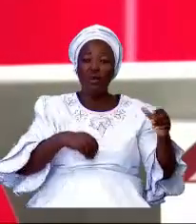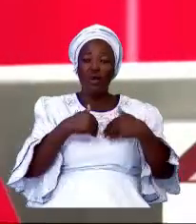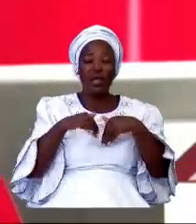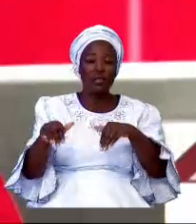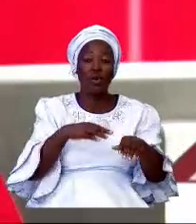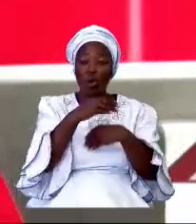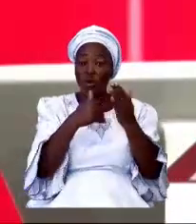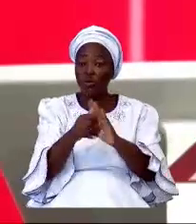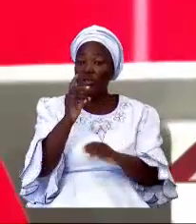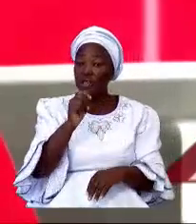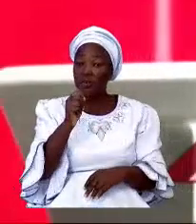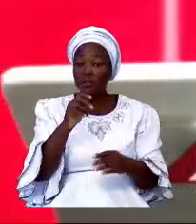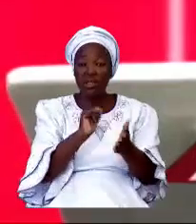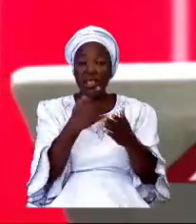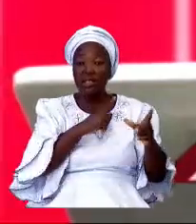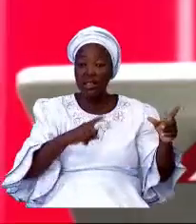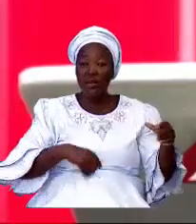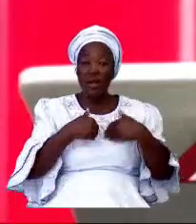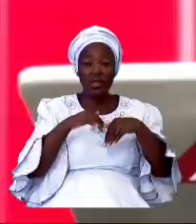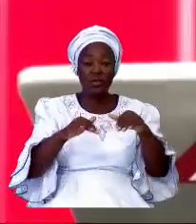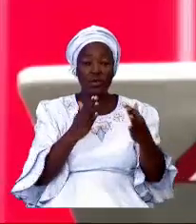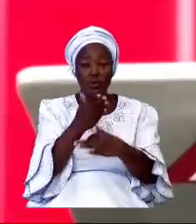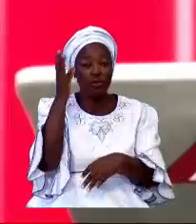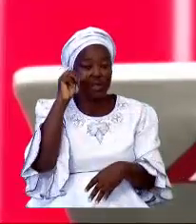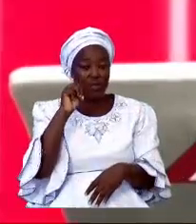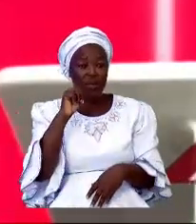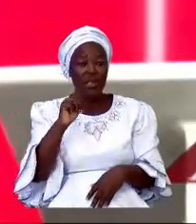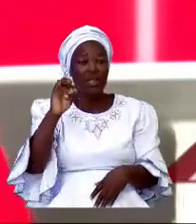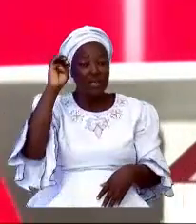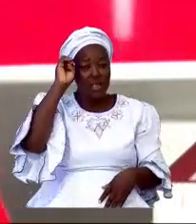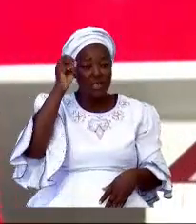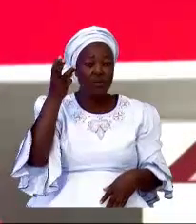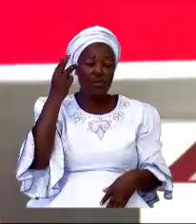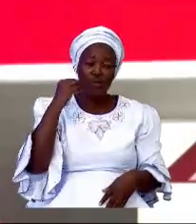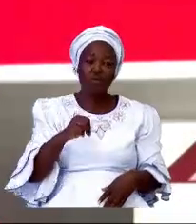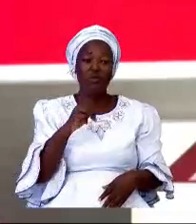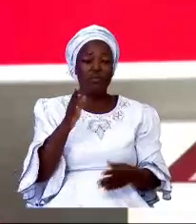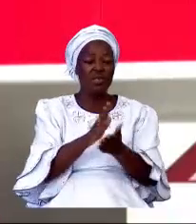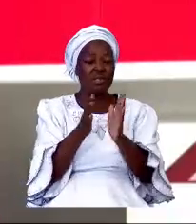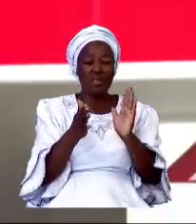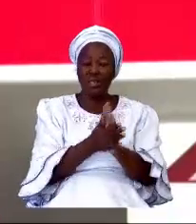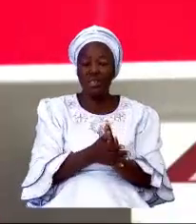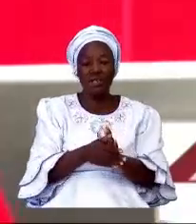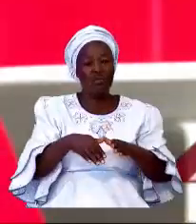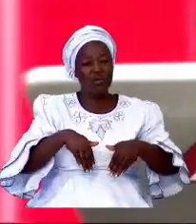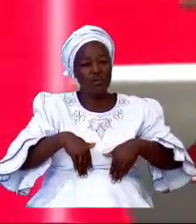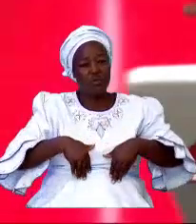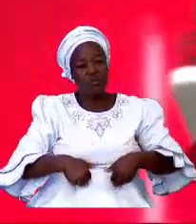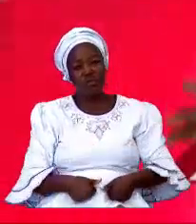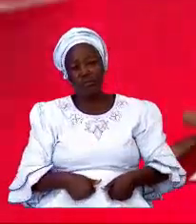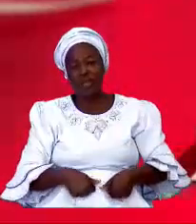remember all that the Lord has done, all those testimonies the Lord has done through him. He